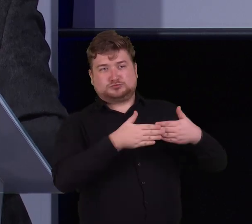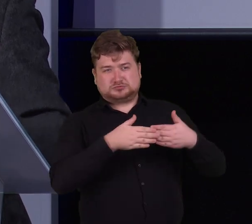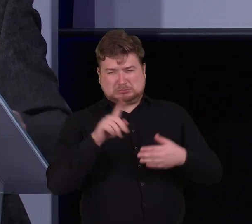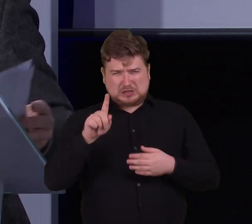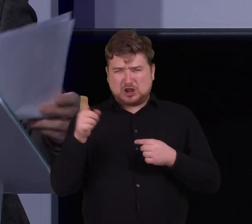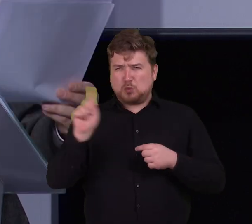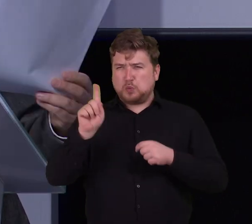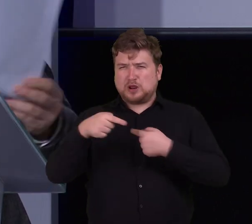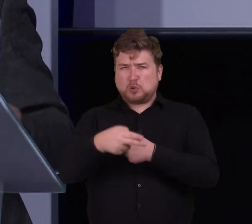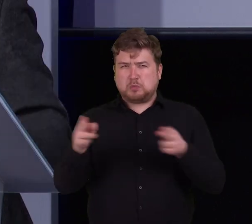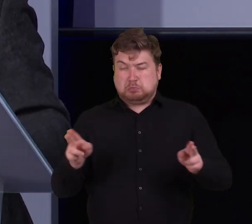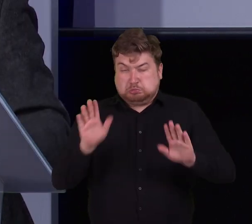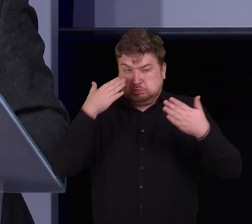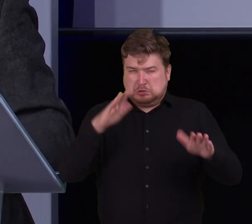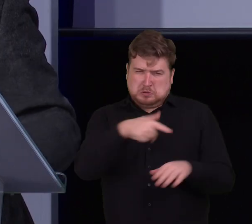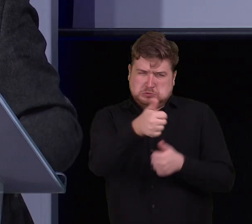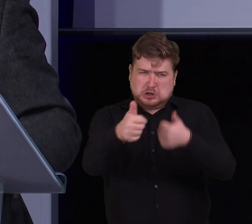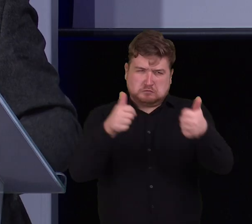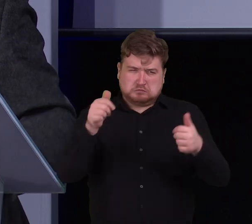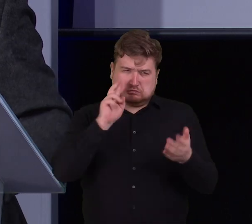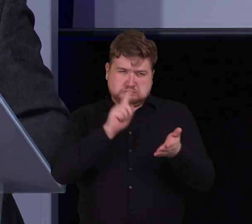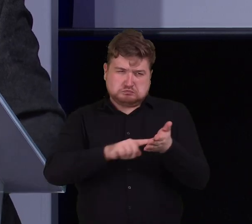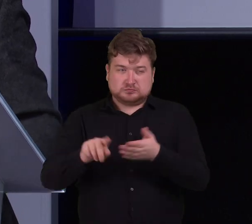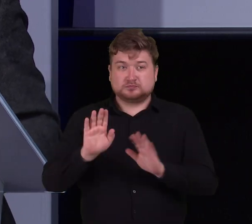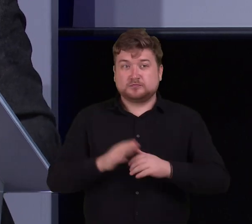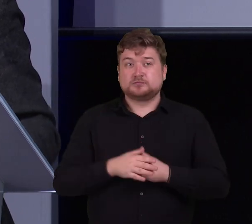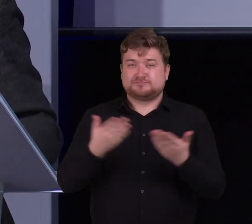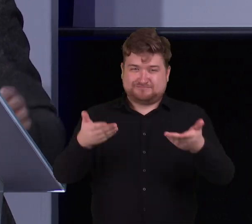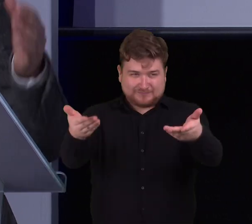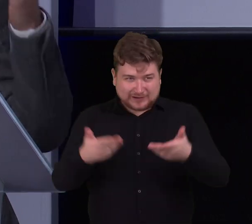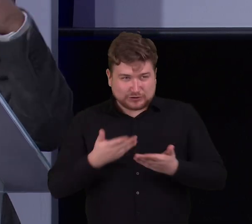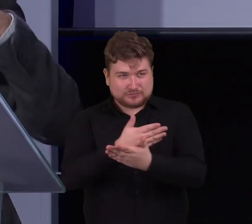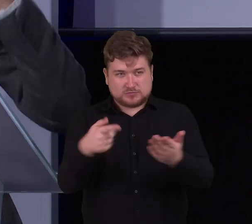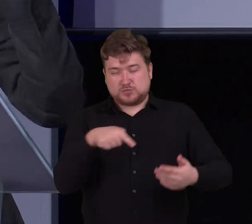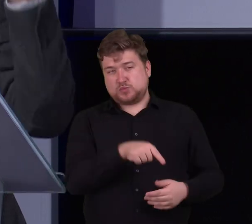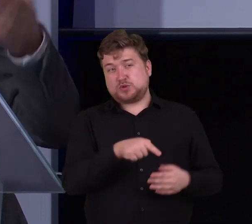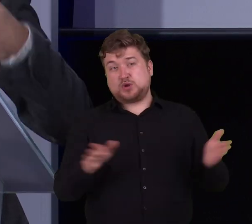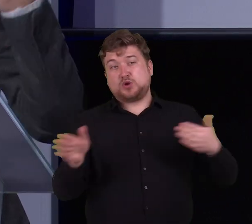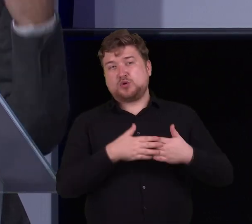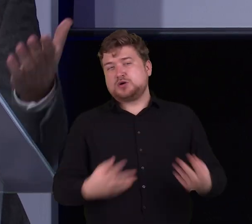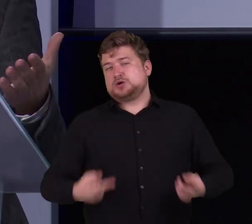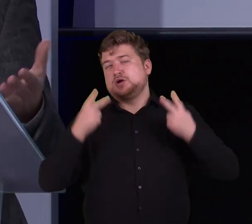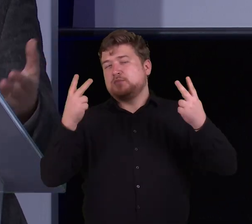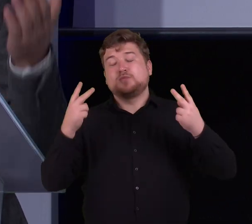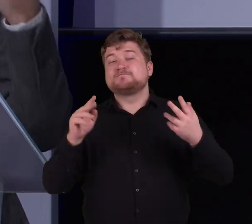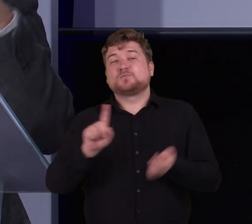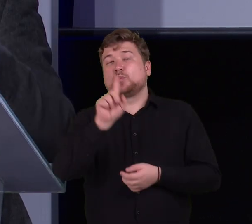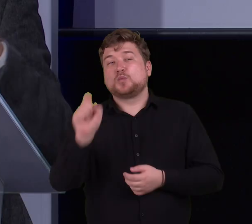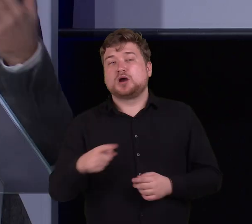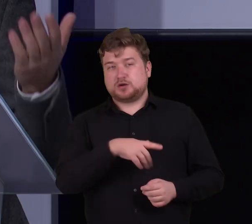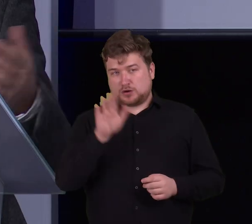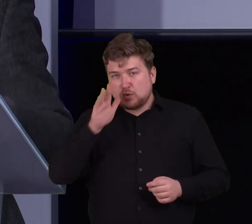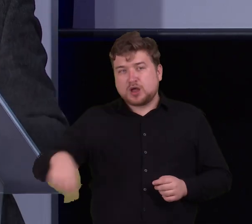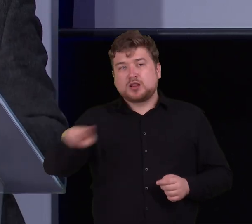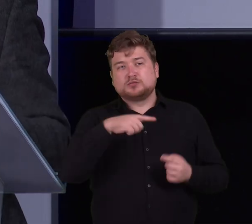which will help you to understand what was also mentioned on other panels and